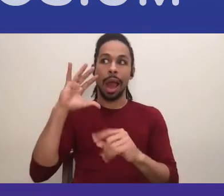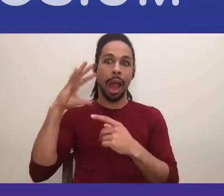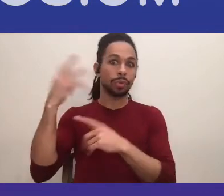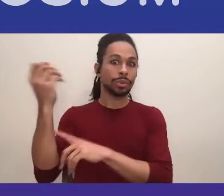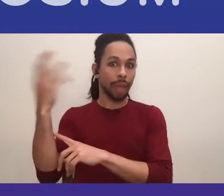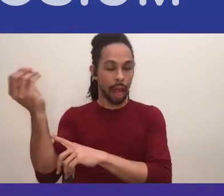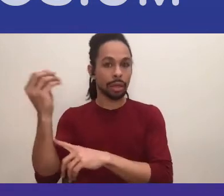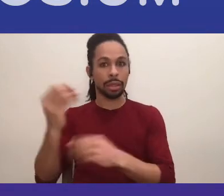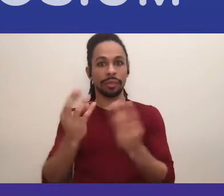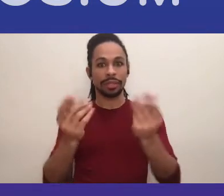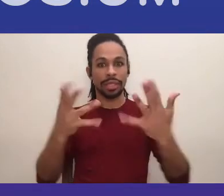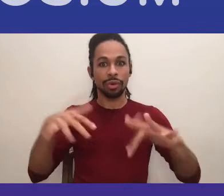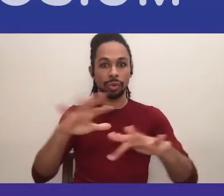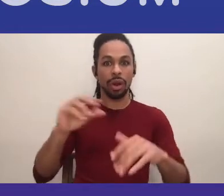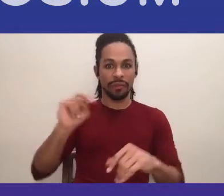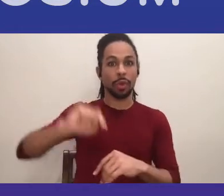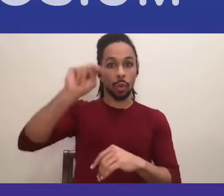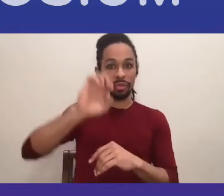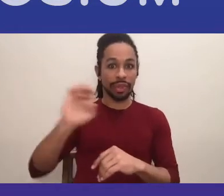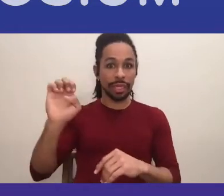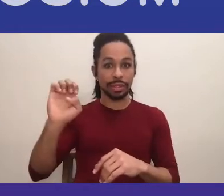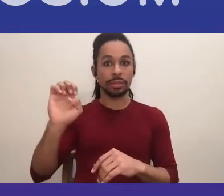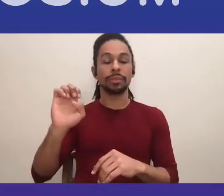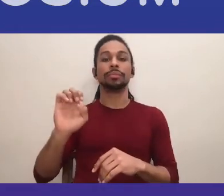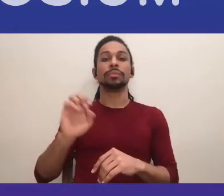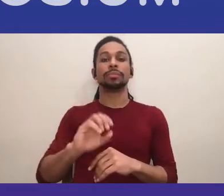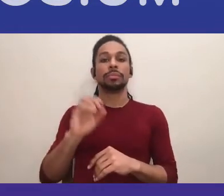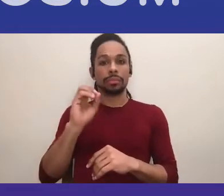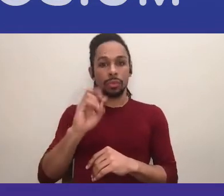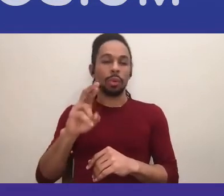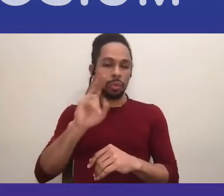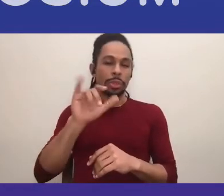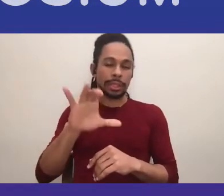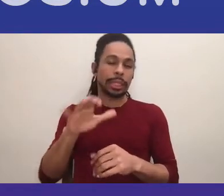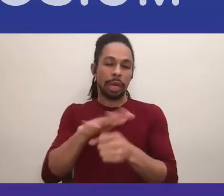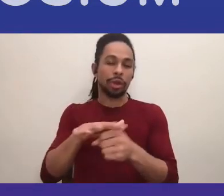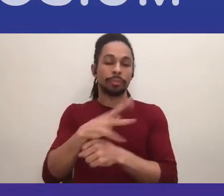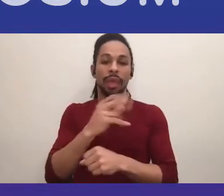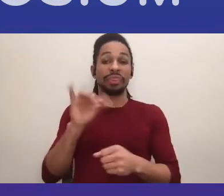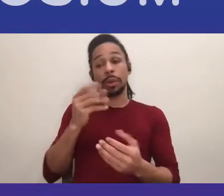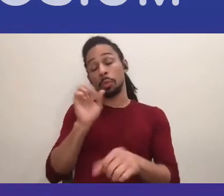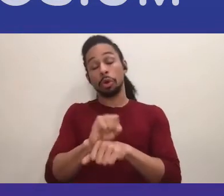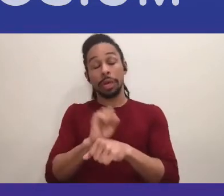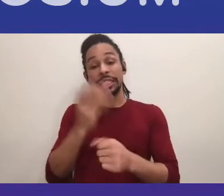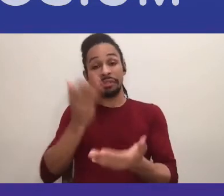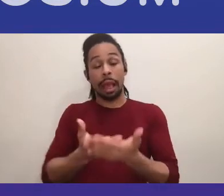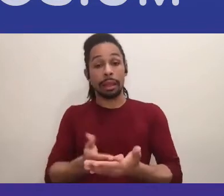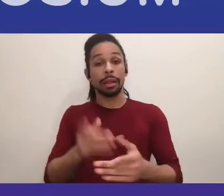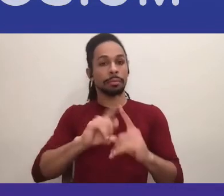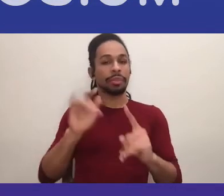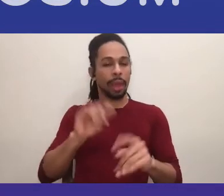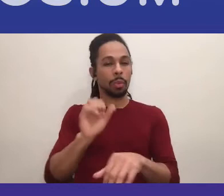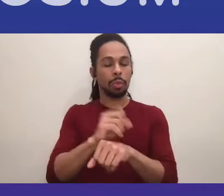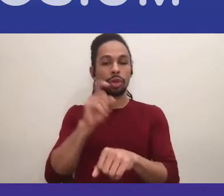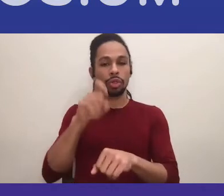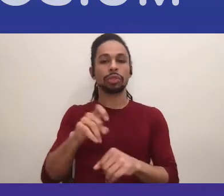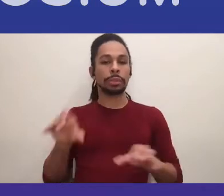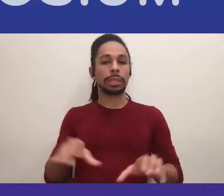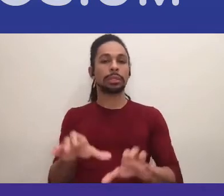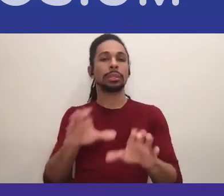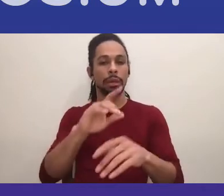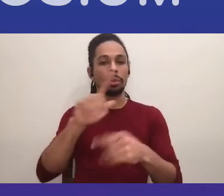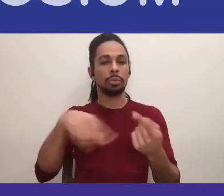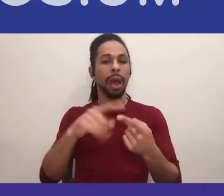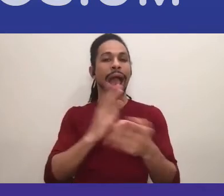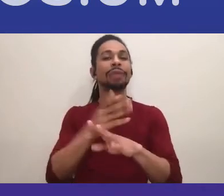of the Northeast or the New York City area. And while that work is valid, that work should only be done once you've already been doing work to support